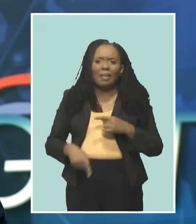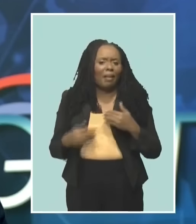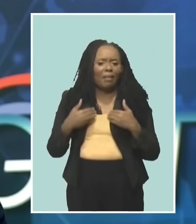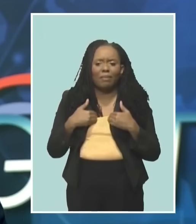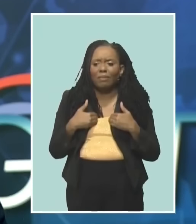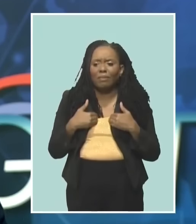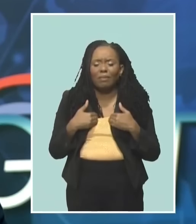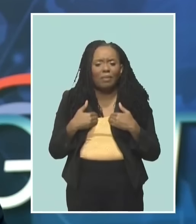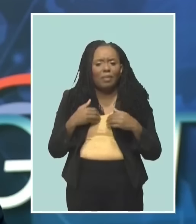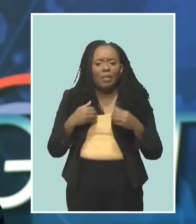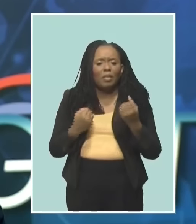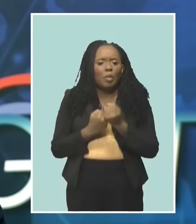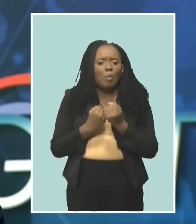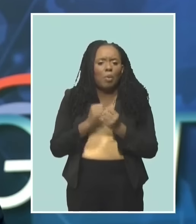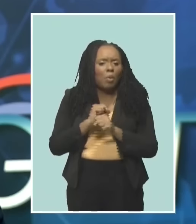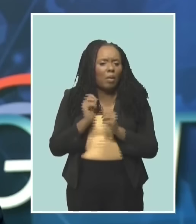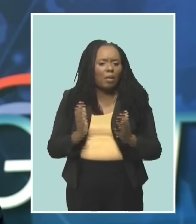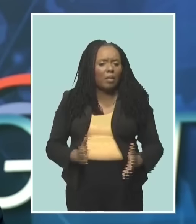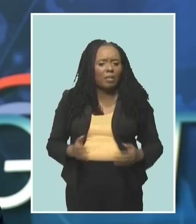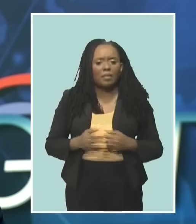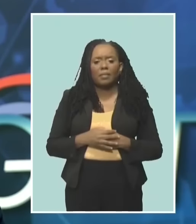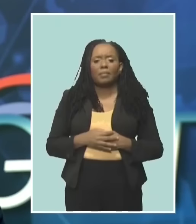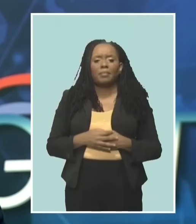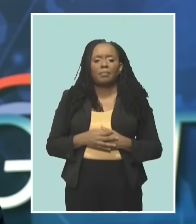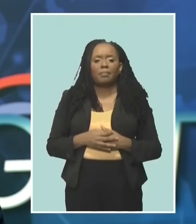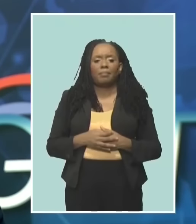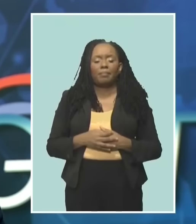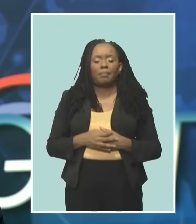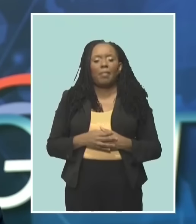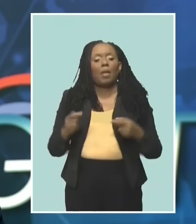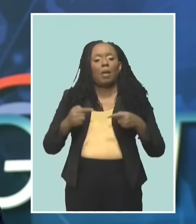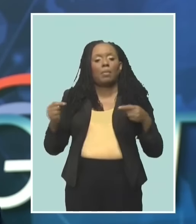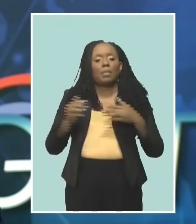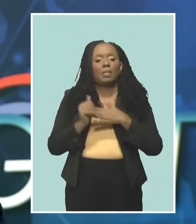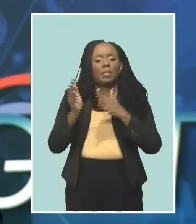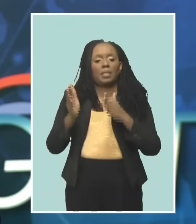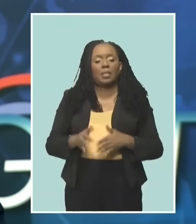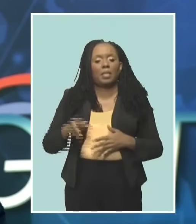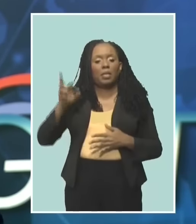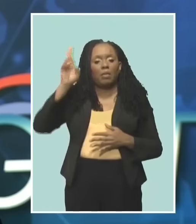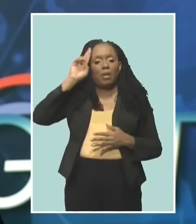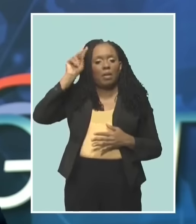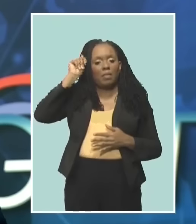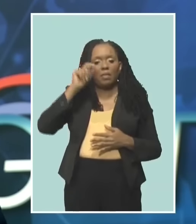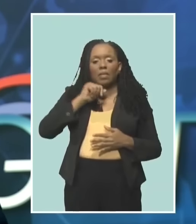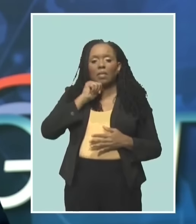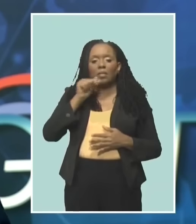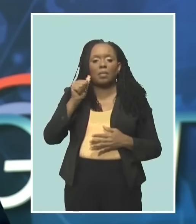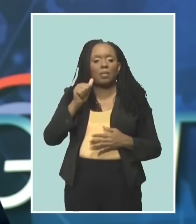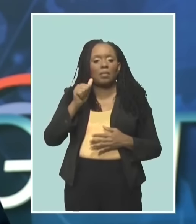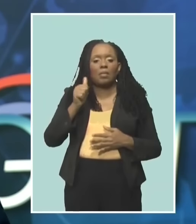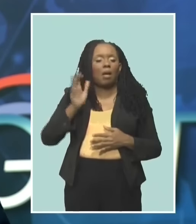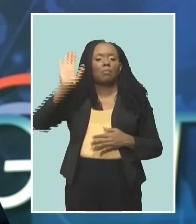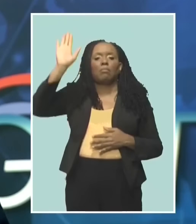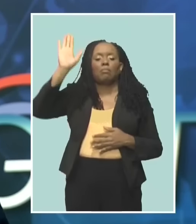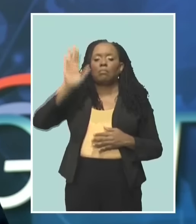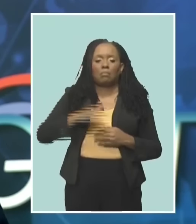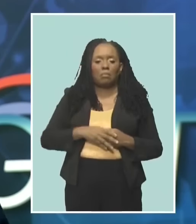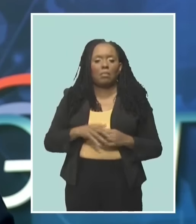leader Ralph Thorne, in his brief presentation, did not raise any objections but expressed his thanks to those who contributed to the